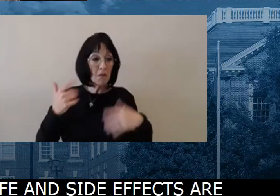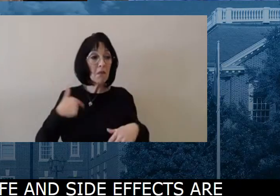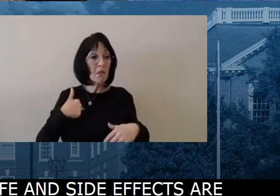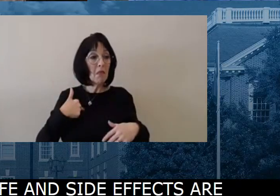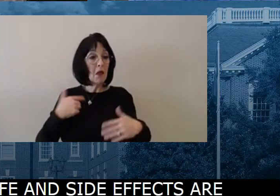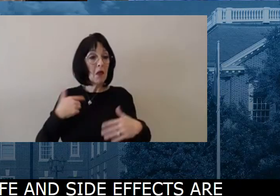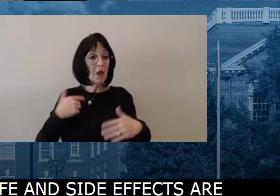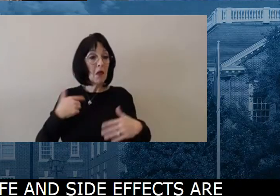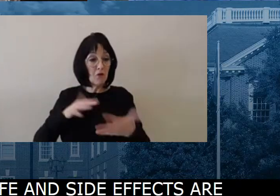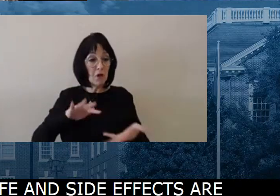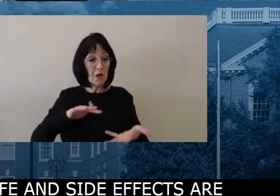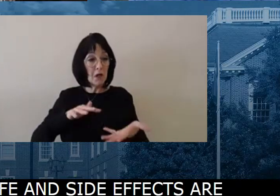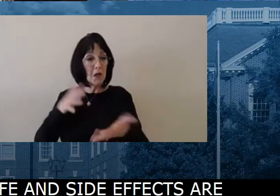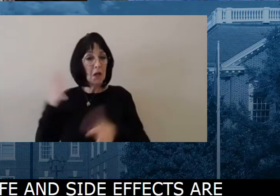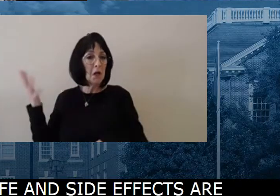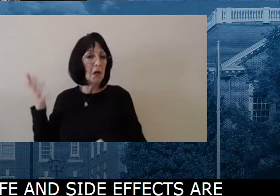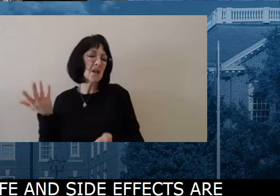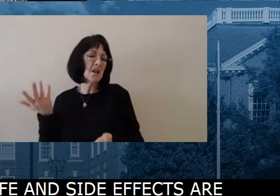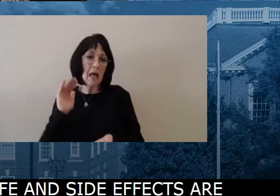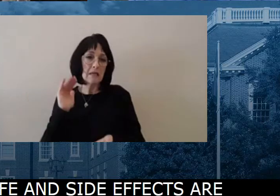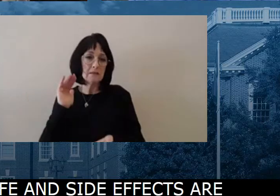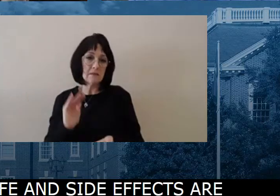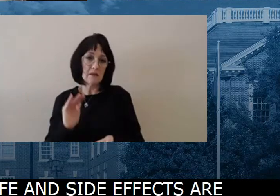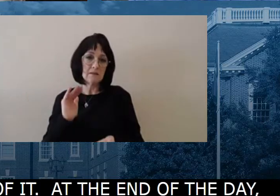adult population, certainly we hope